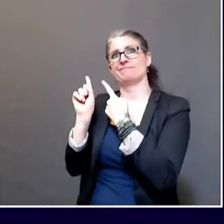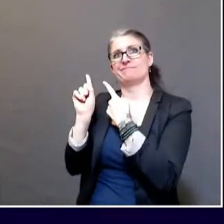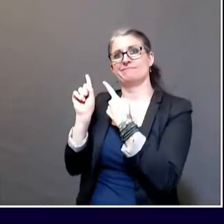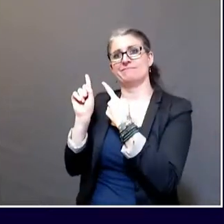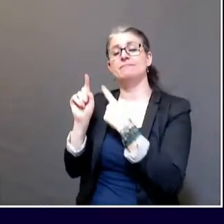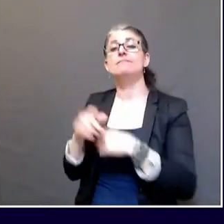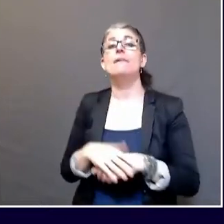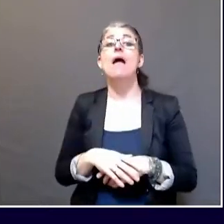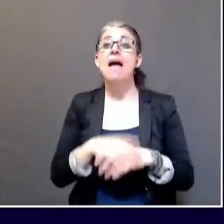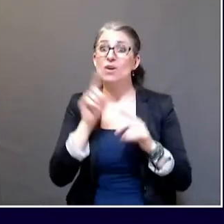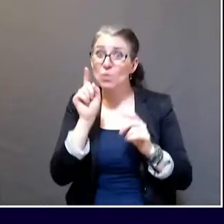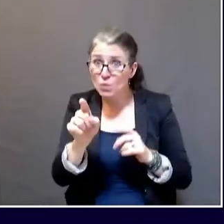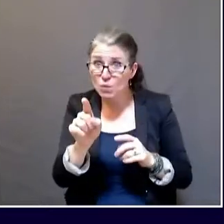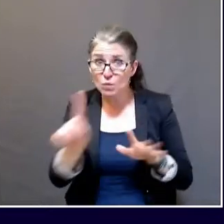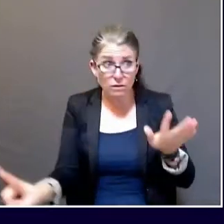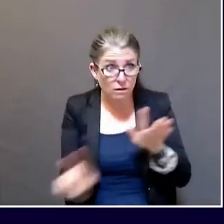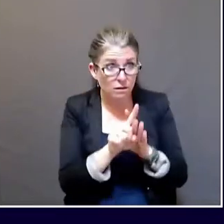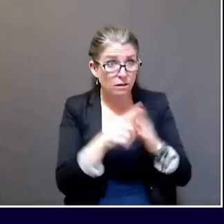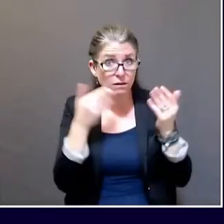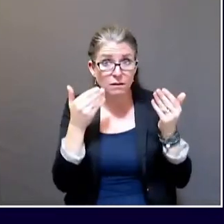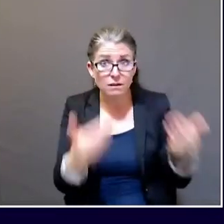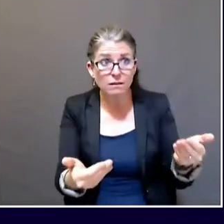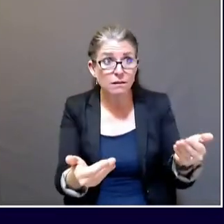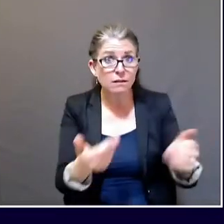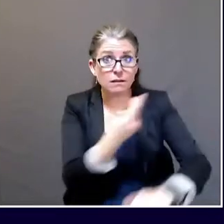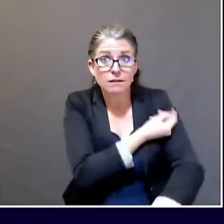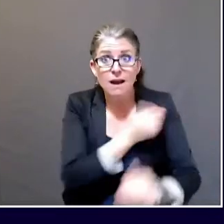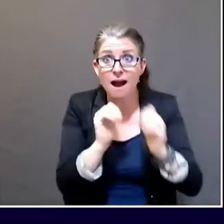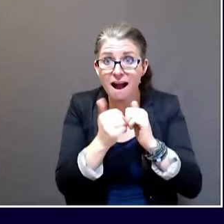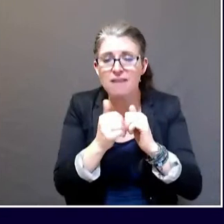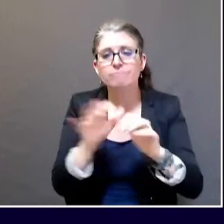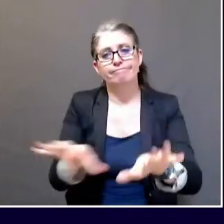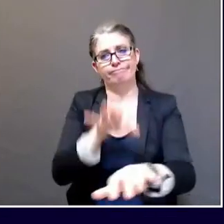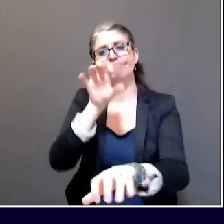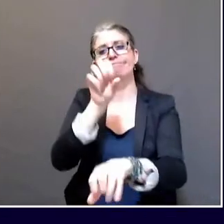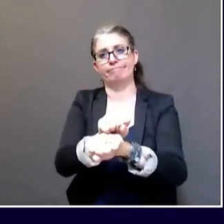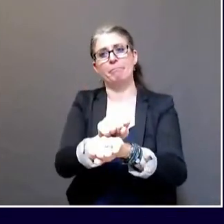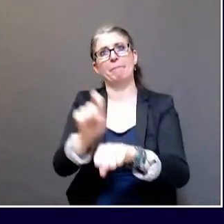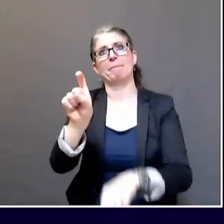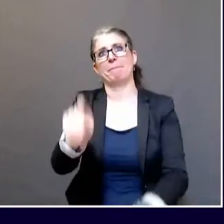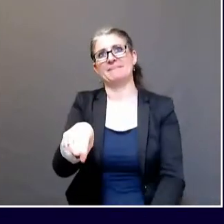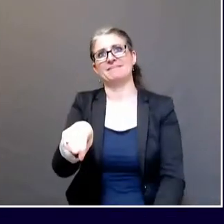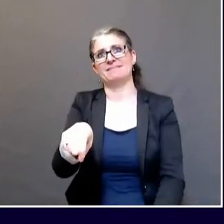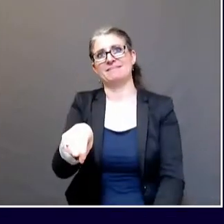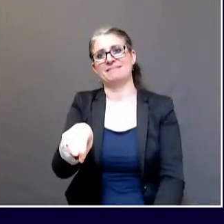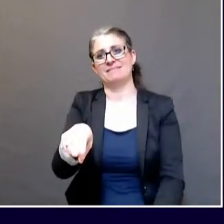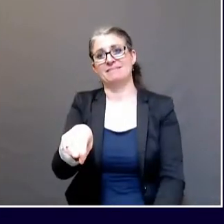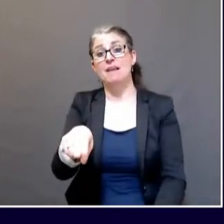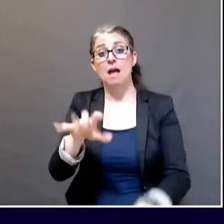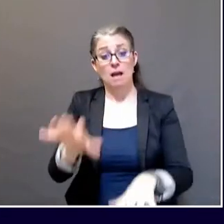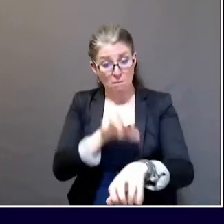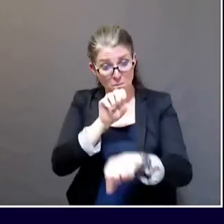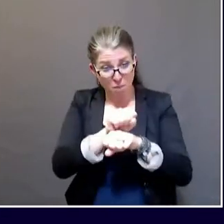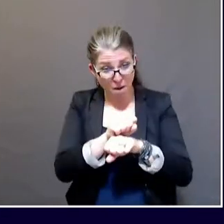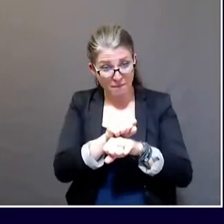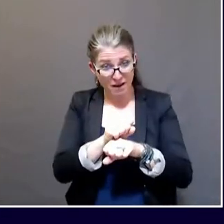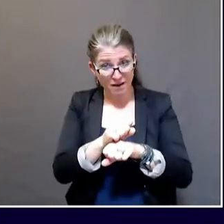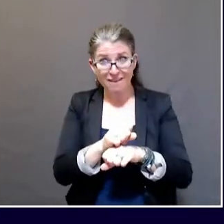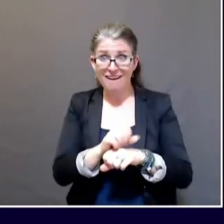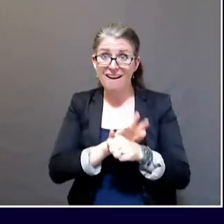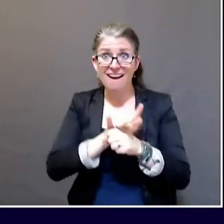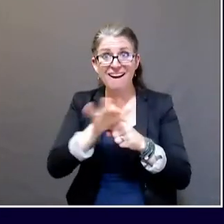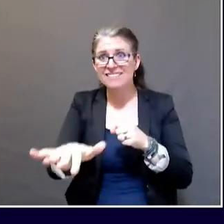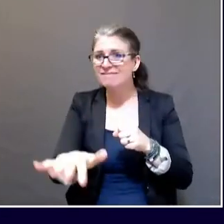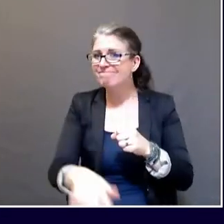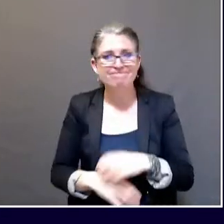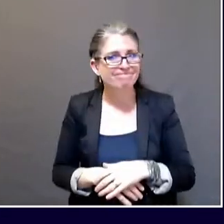appointments and calling for appointments than there are people to answer the phones and give them a spot on the calendar. We know that